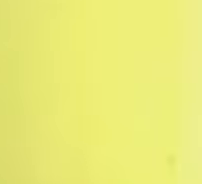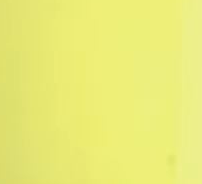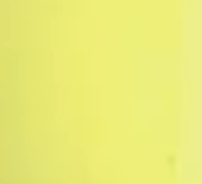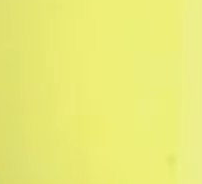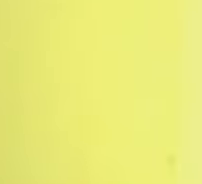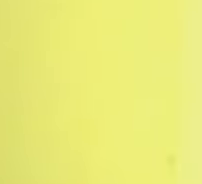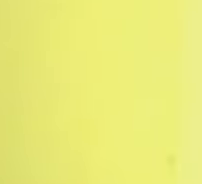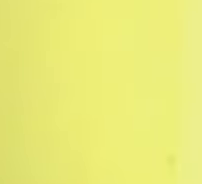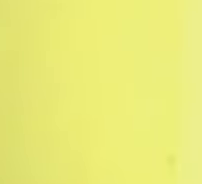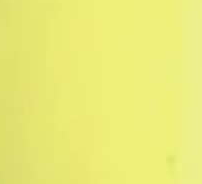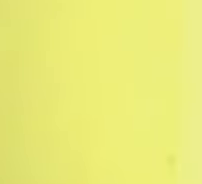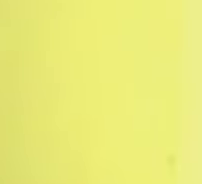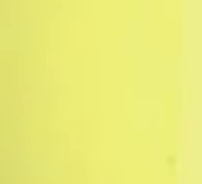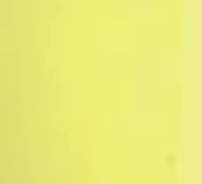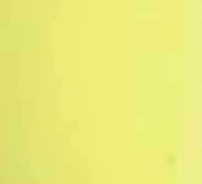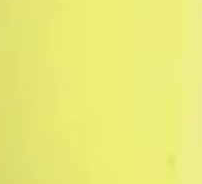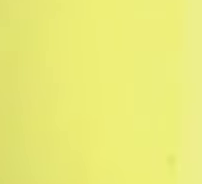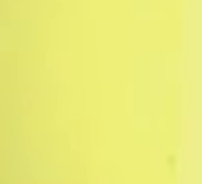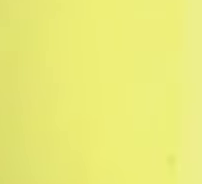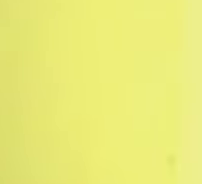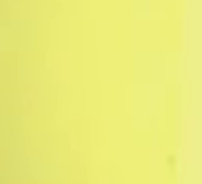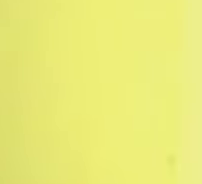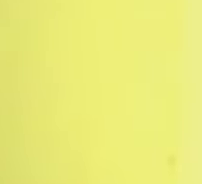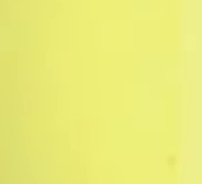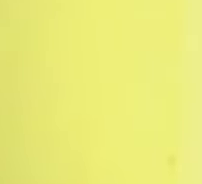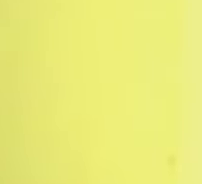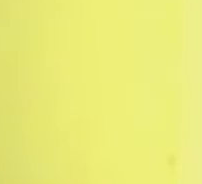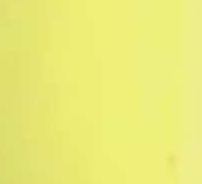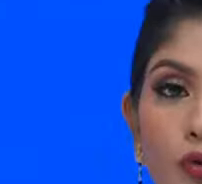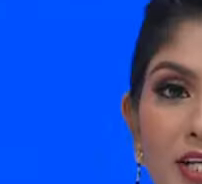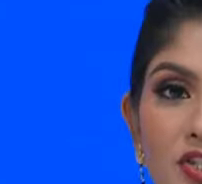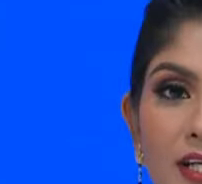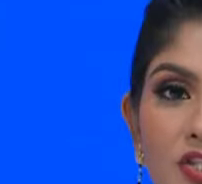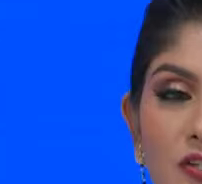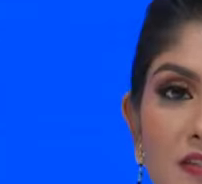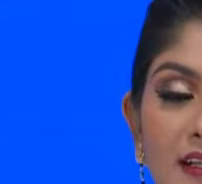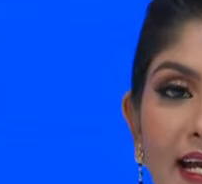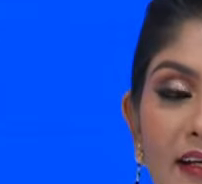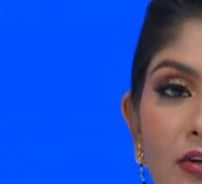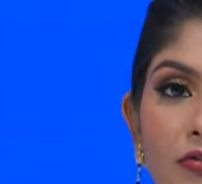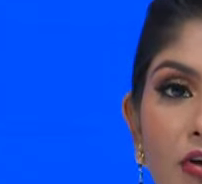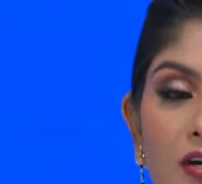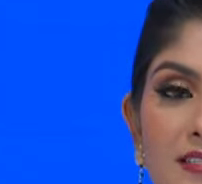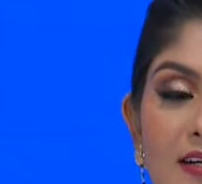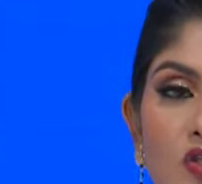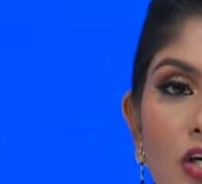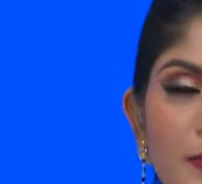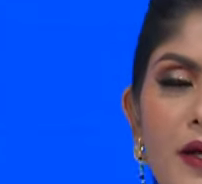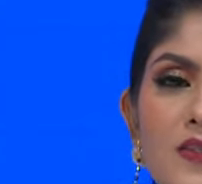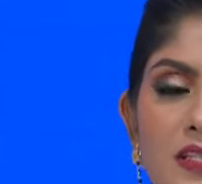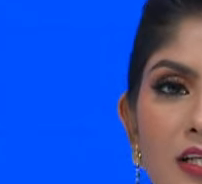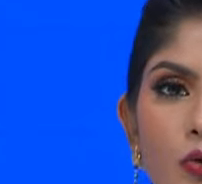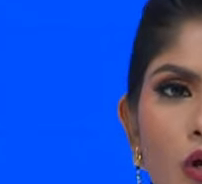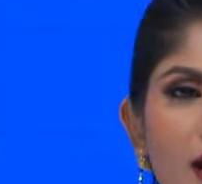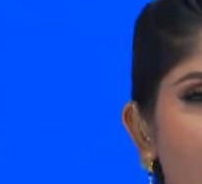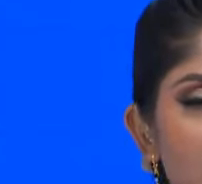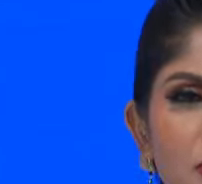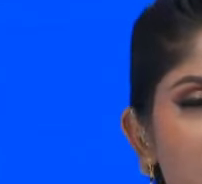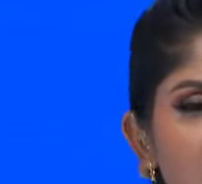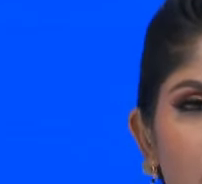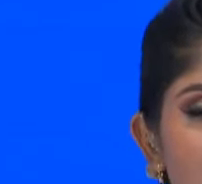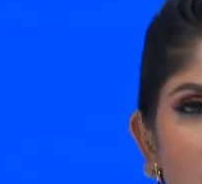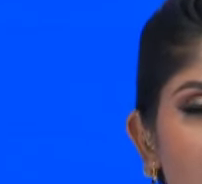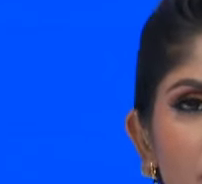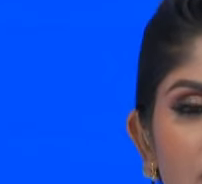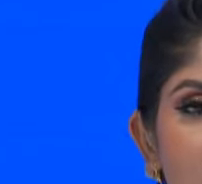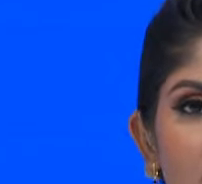me say pleasant evening as well to the viewers of Sportmax. Congratulations again, and of course, I'll start by asking you, how did